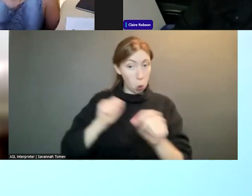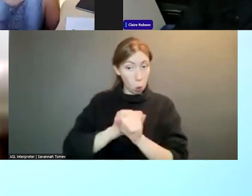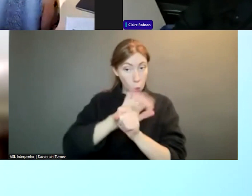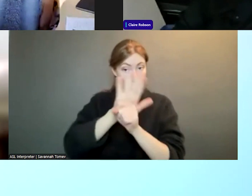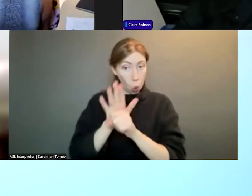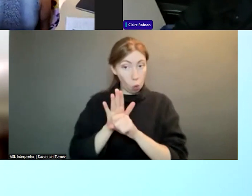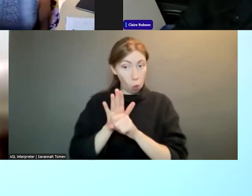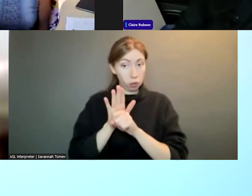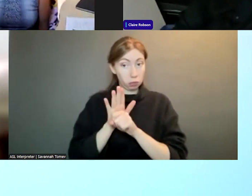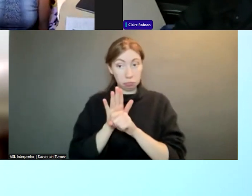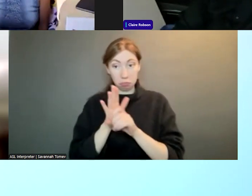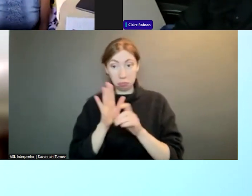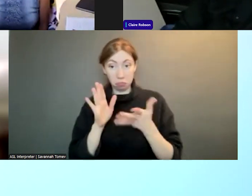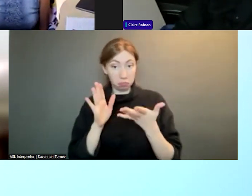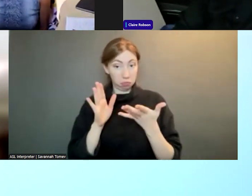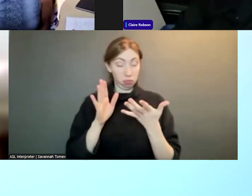Claire.